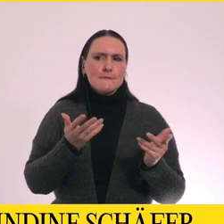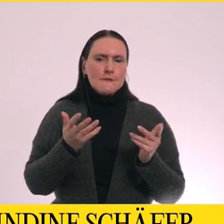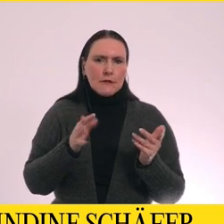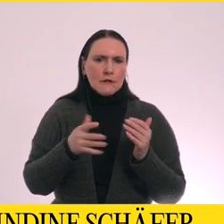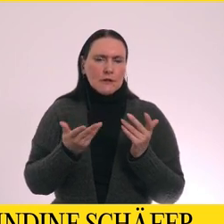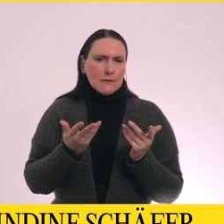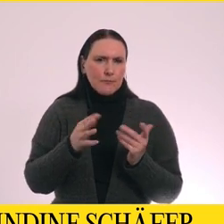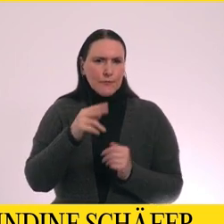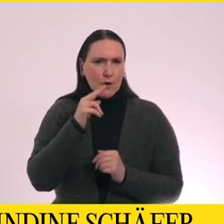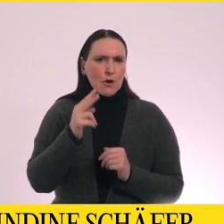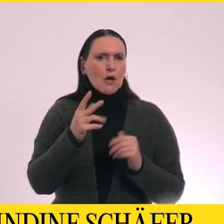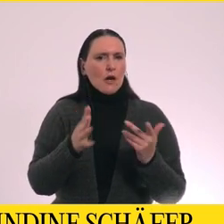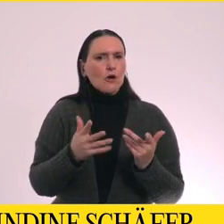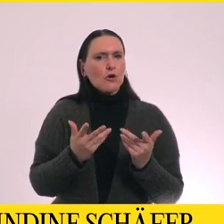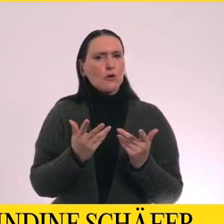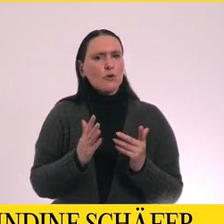in